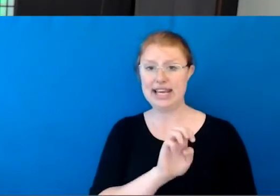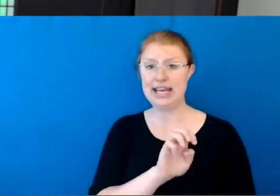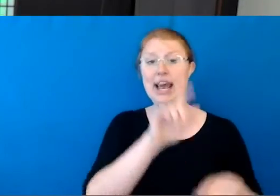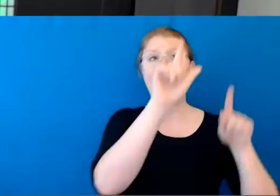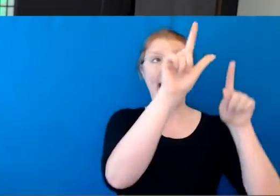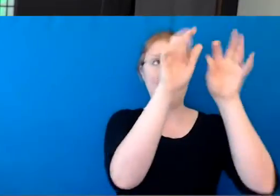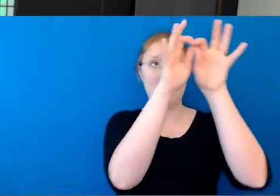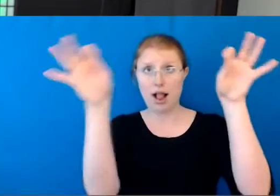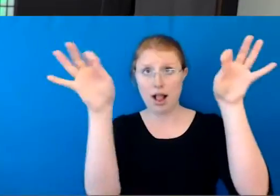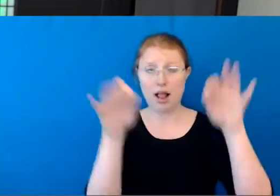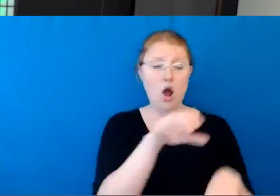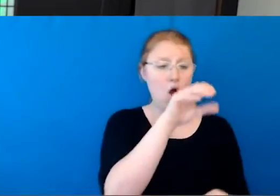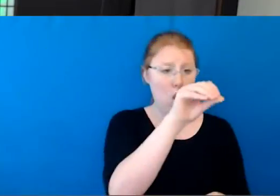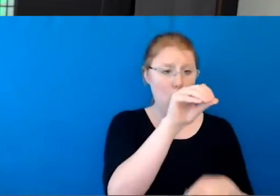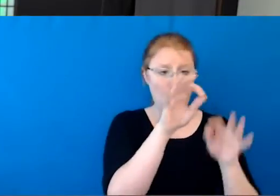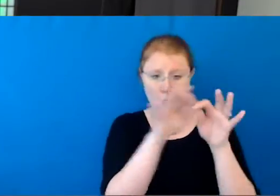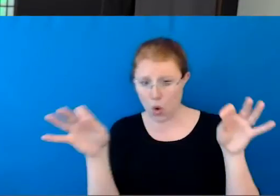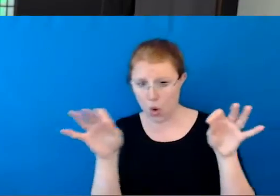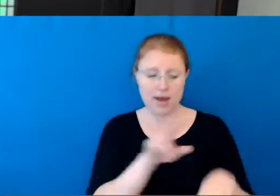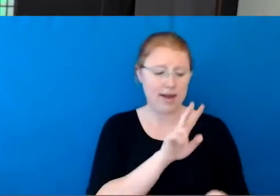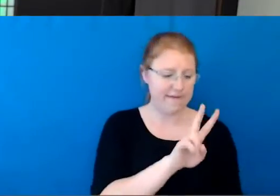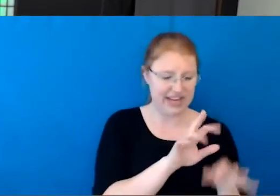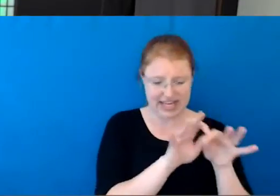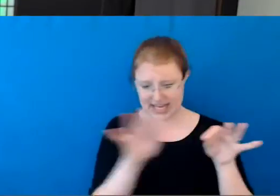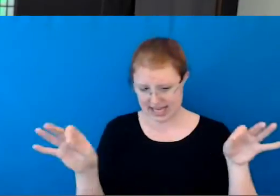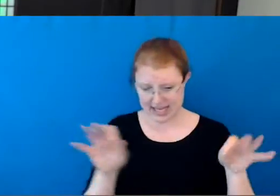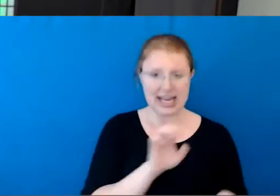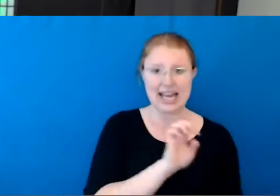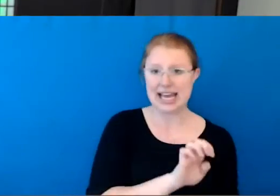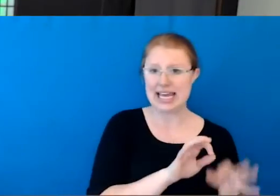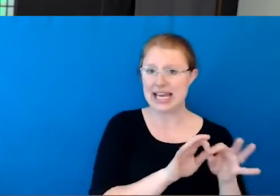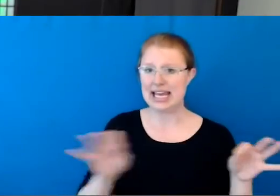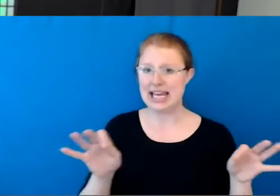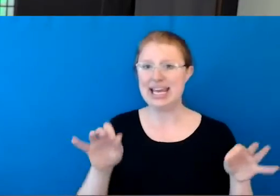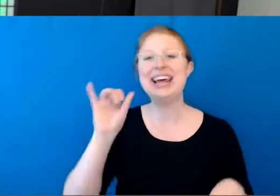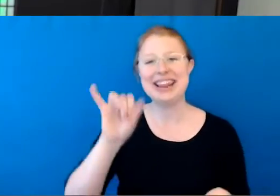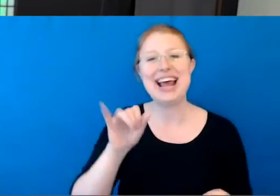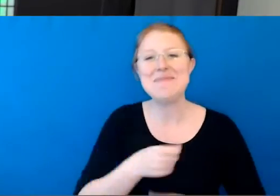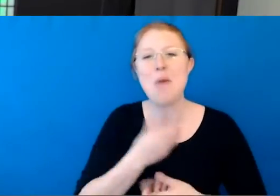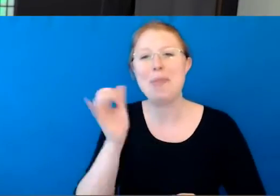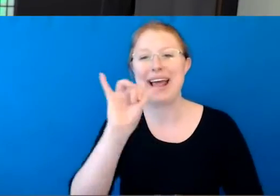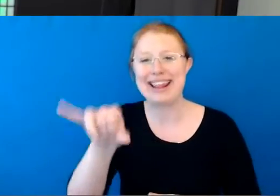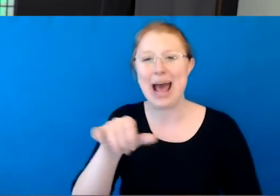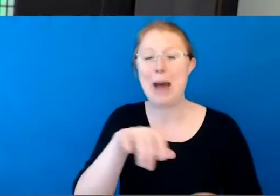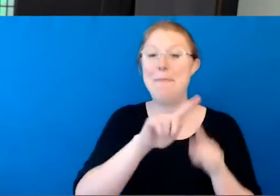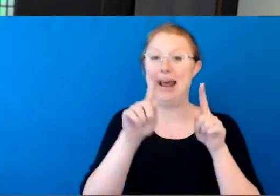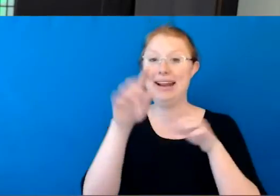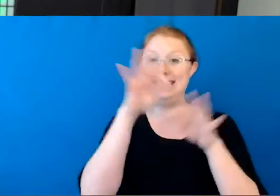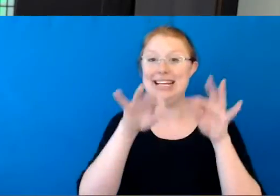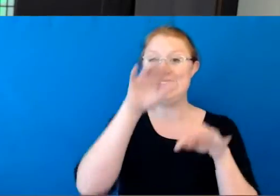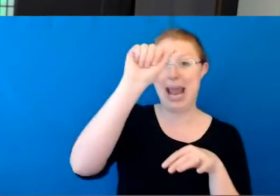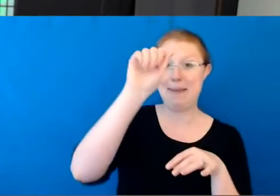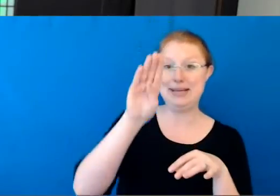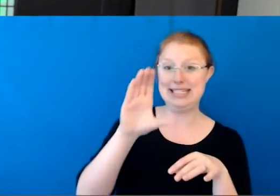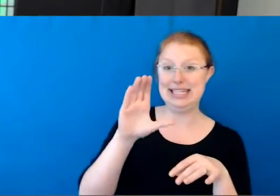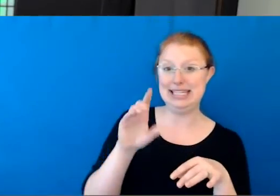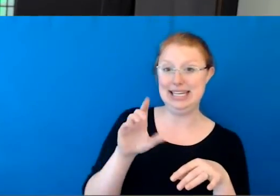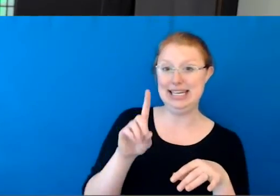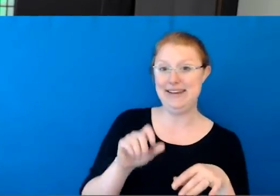L, then O, et cetera, et cetera. Well, this whole series of scriptures is like that, and I just think that's pretty cool. My daughter is actually a